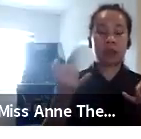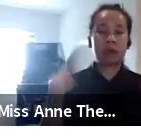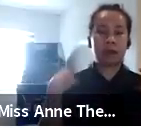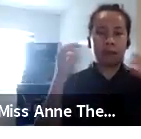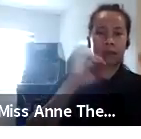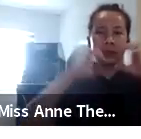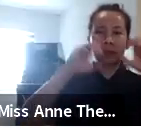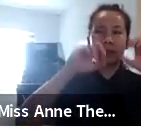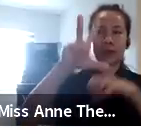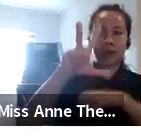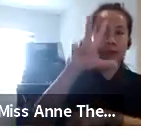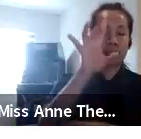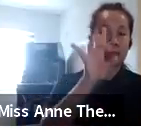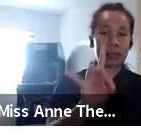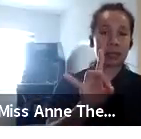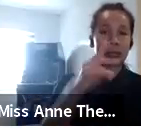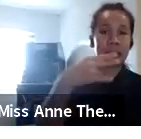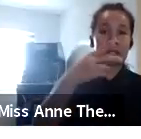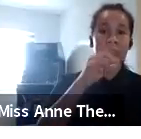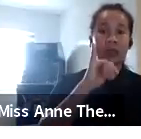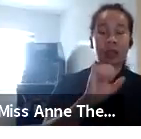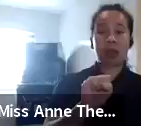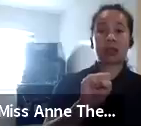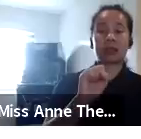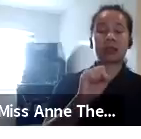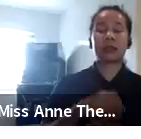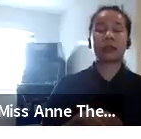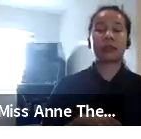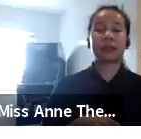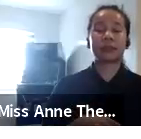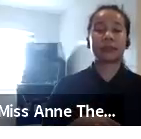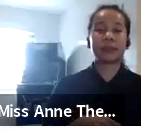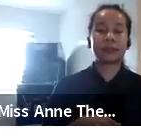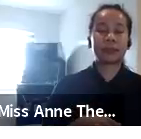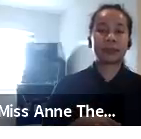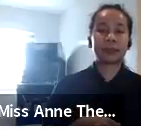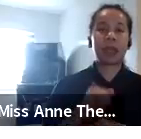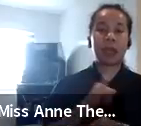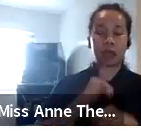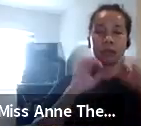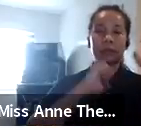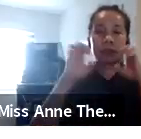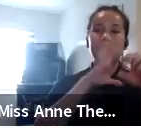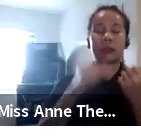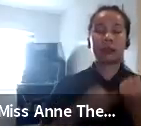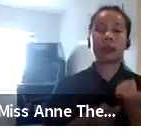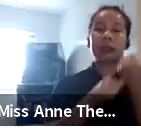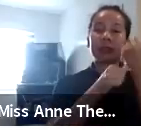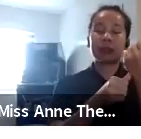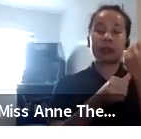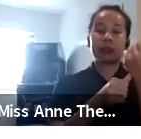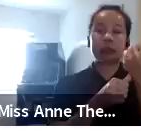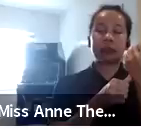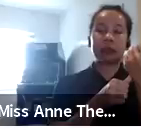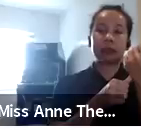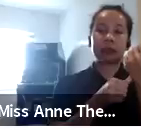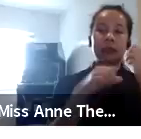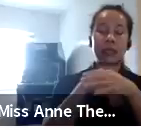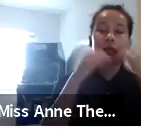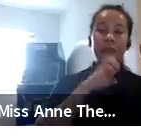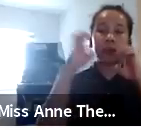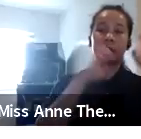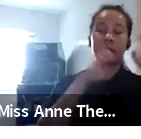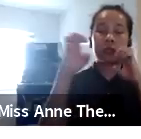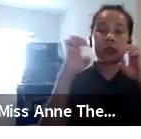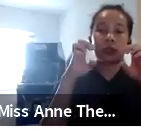38 HEIs so far. I evaluate and assist also on the evaluation of